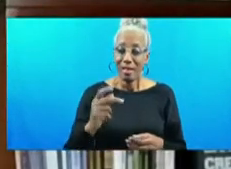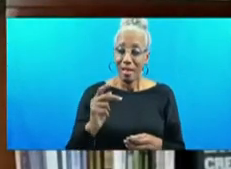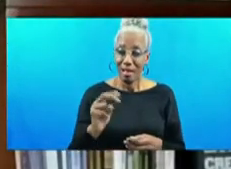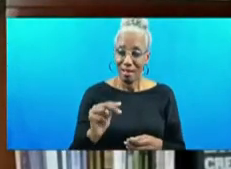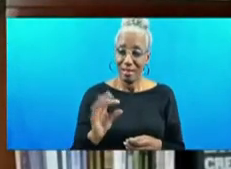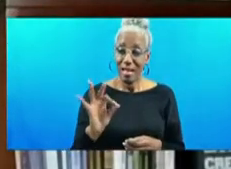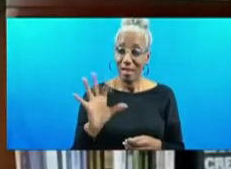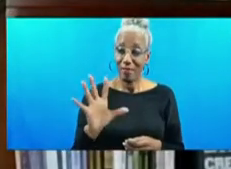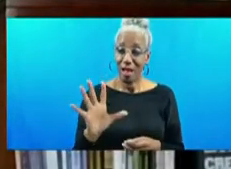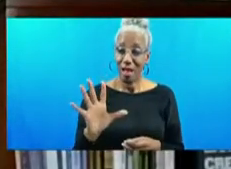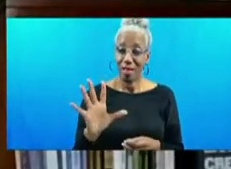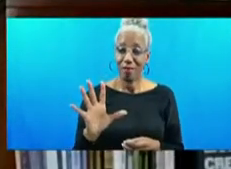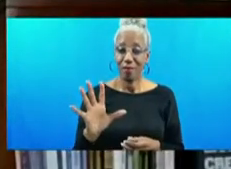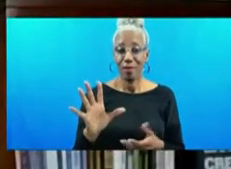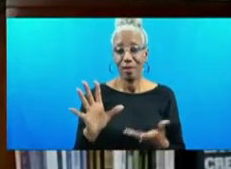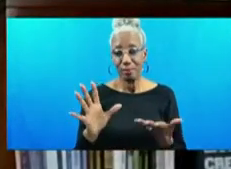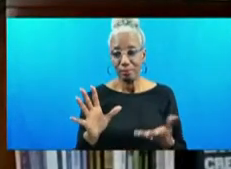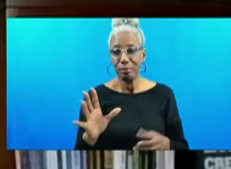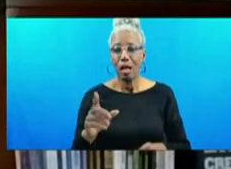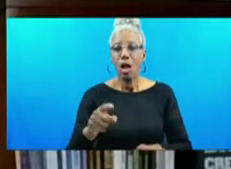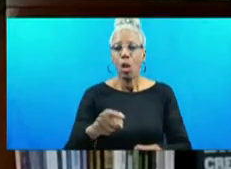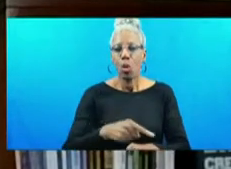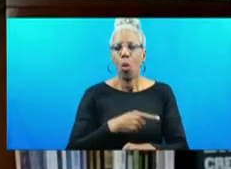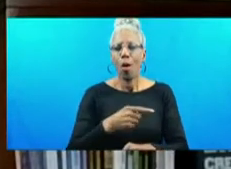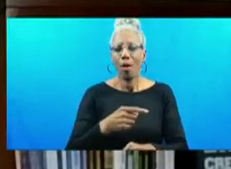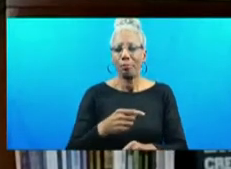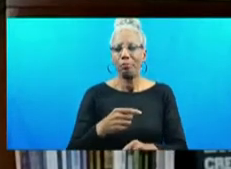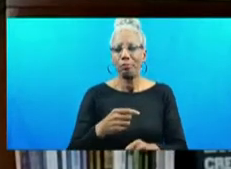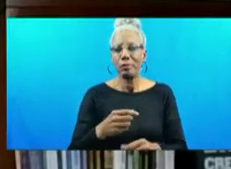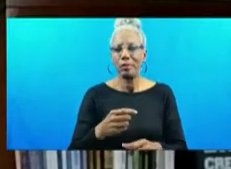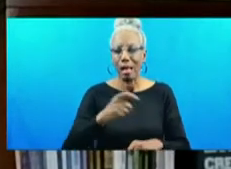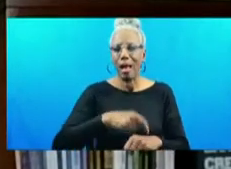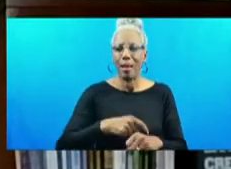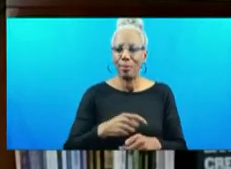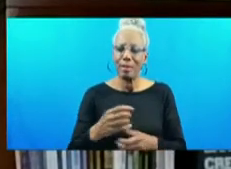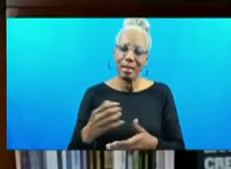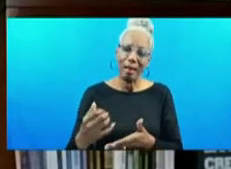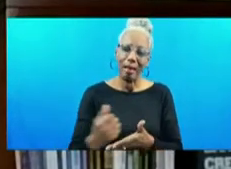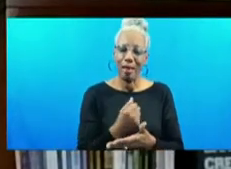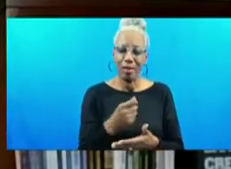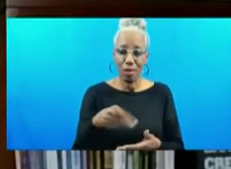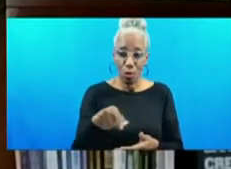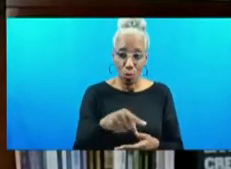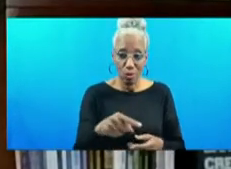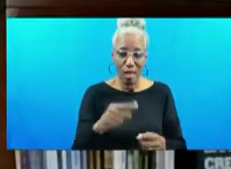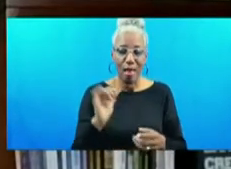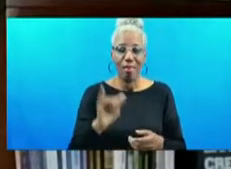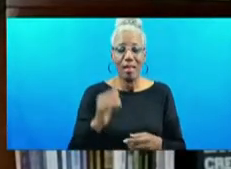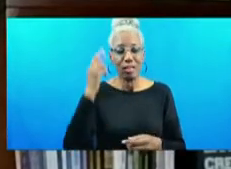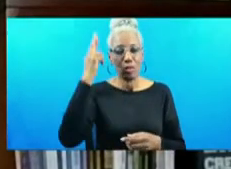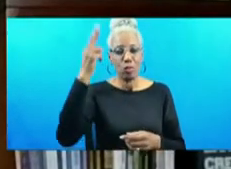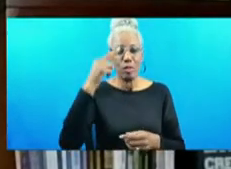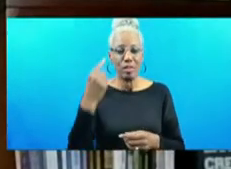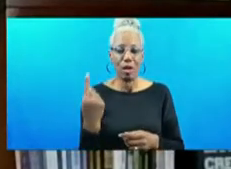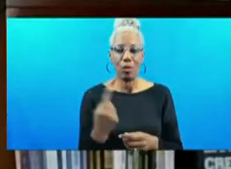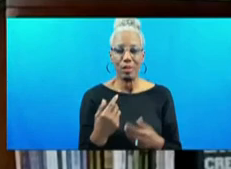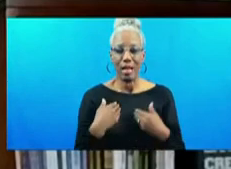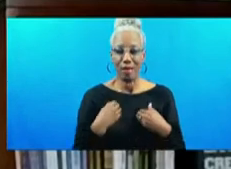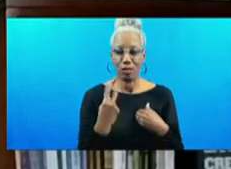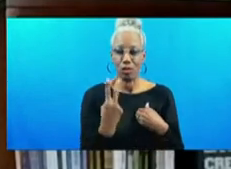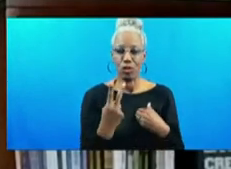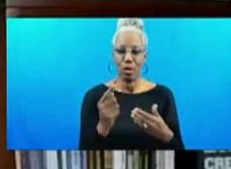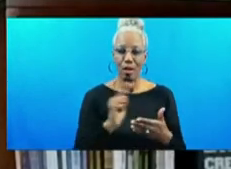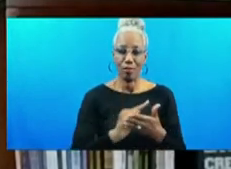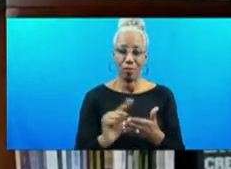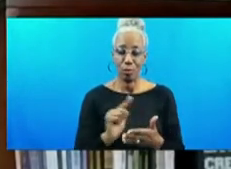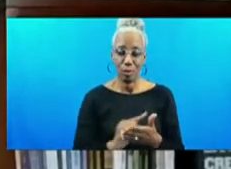bit longer to get them in. That's why we started out with 2 per week. But of course, we'd rather a student have a mask, even if we don't